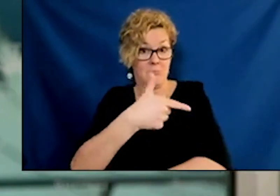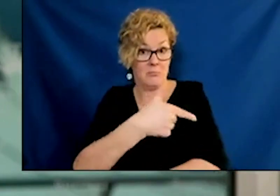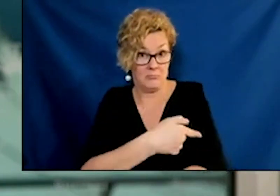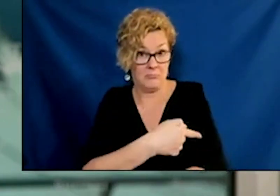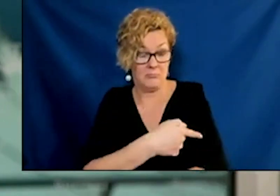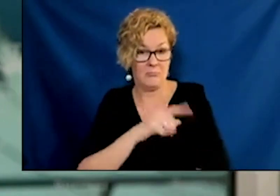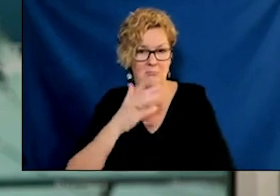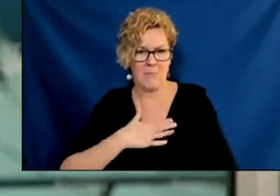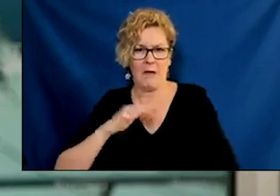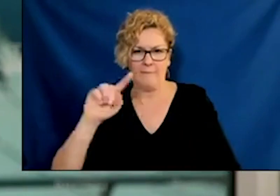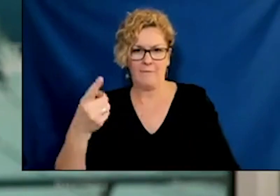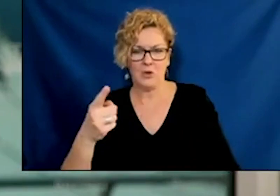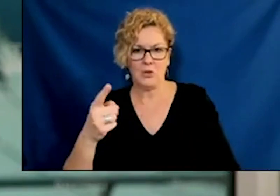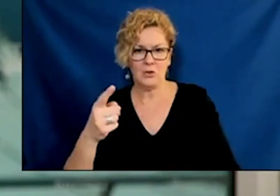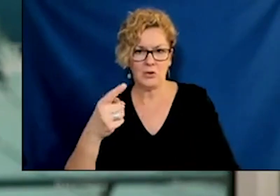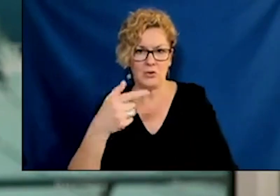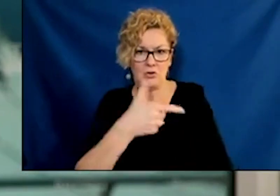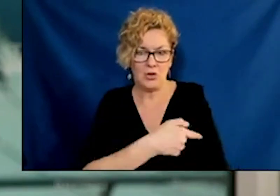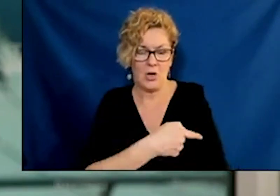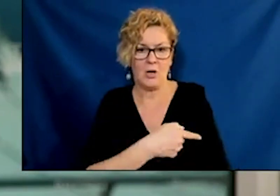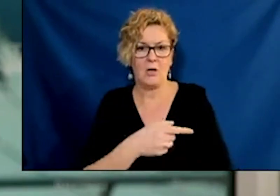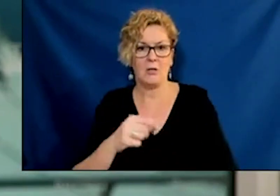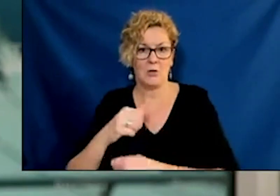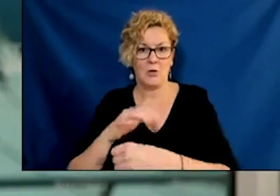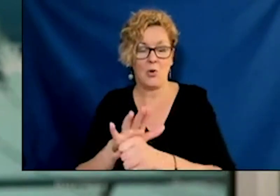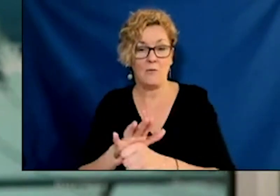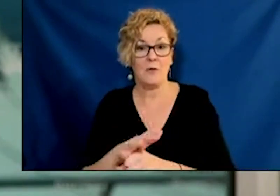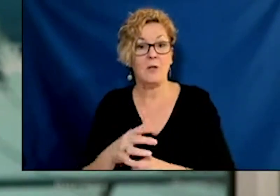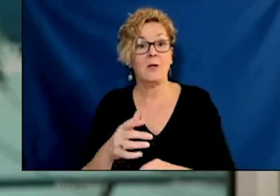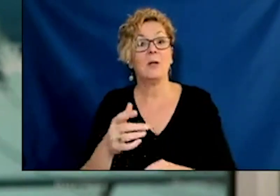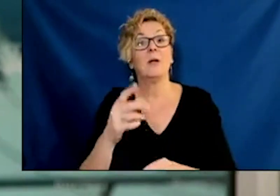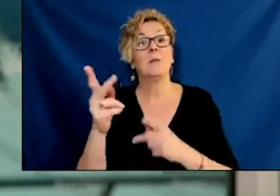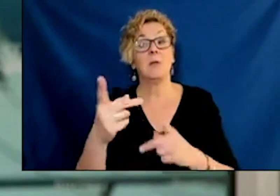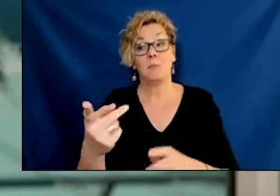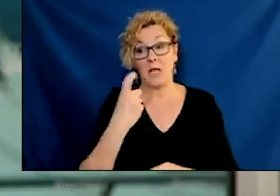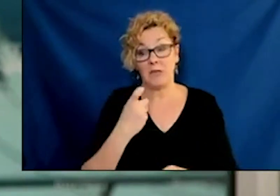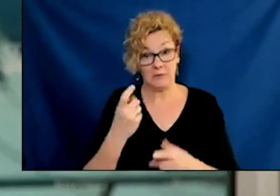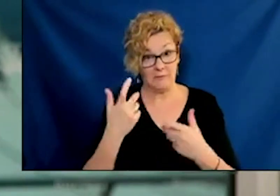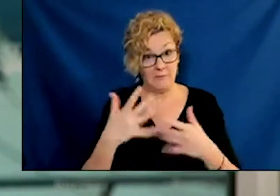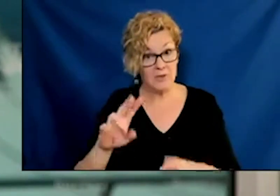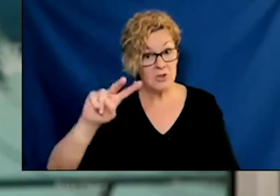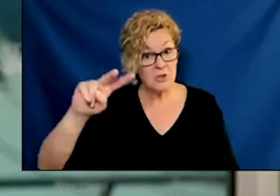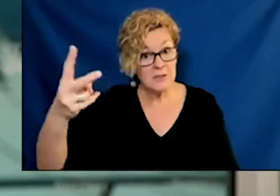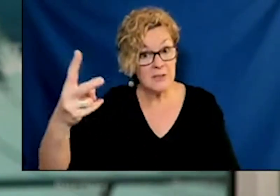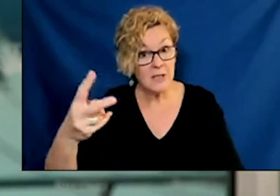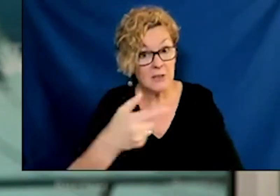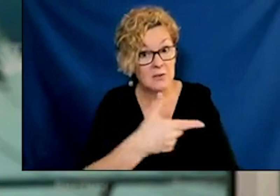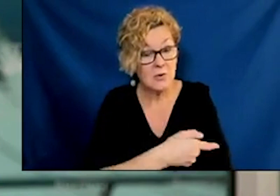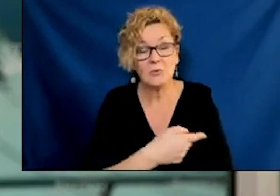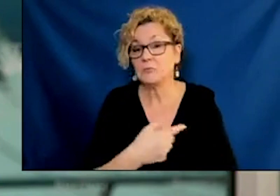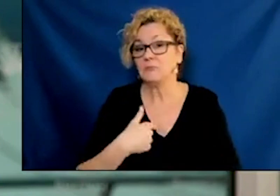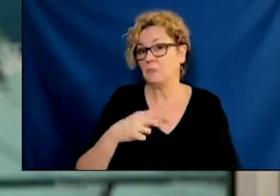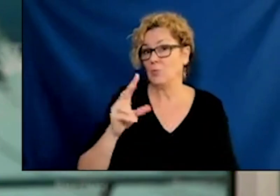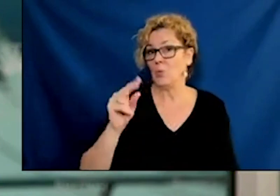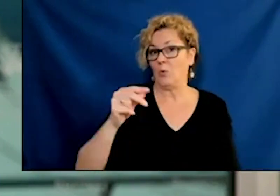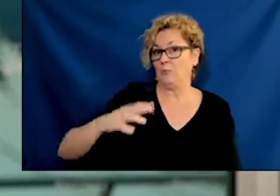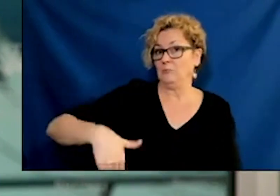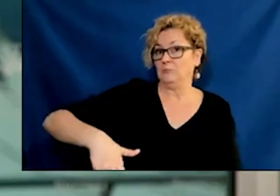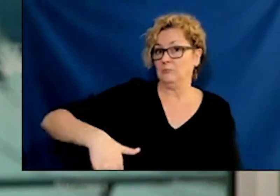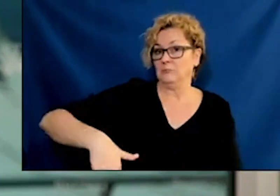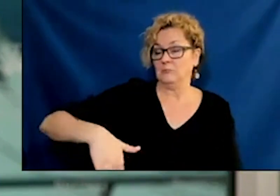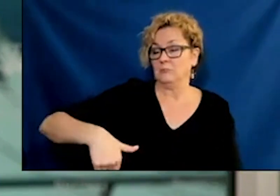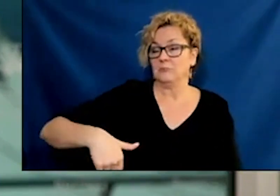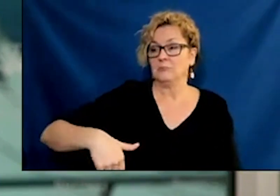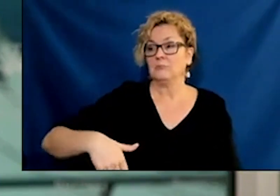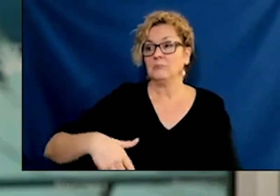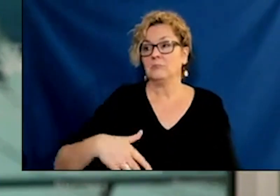absolutely believe in the data that we have that shows that extending the interval between dose 1 and dose 2 is not only safe, but there's a